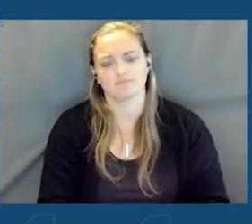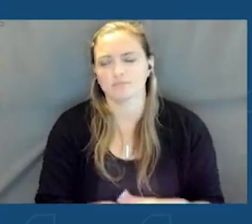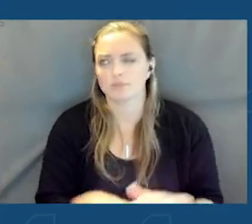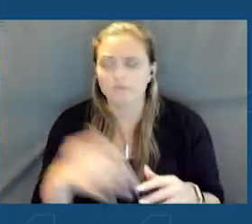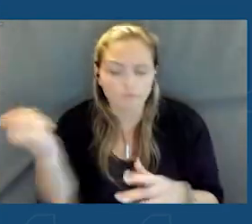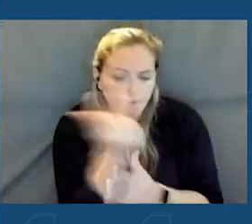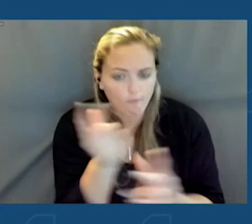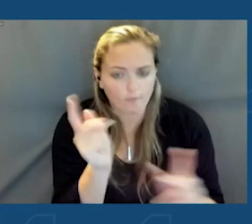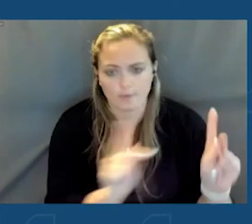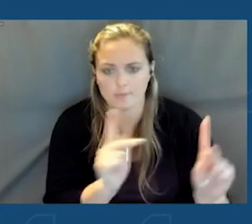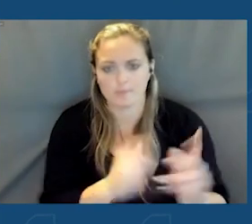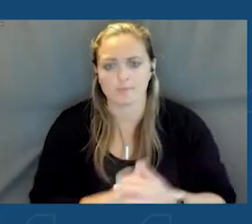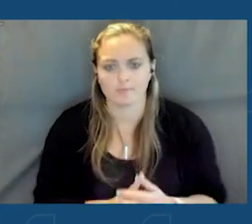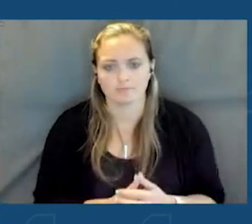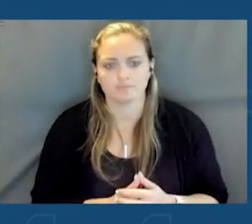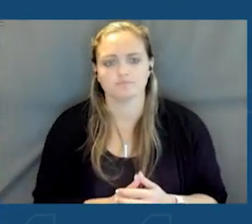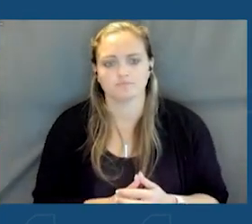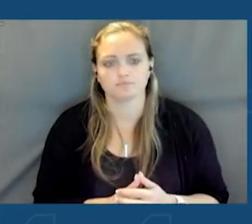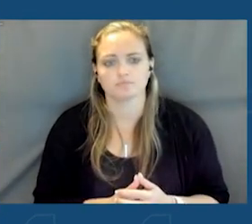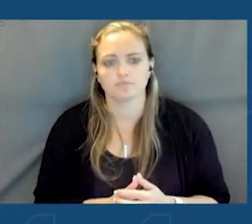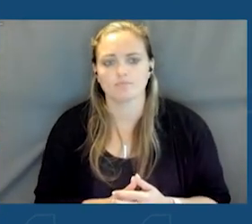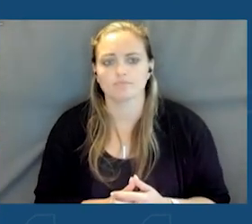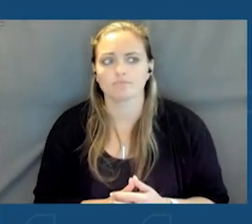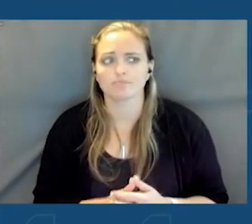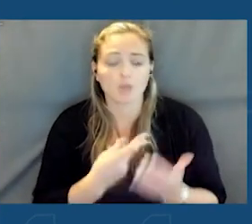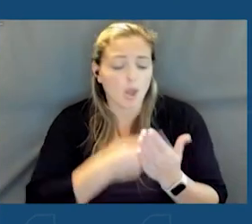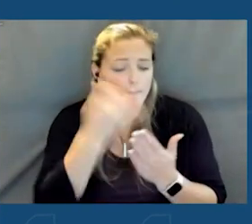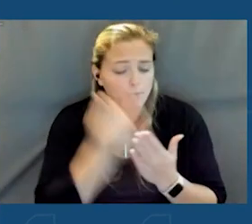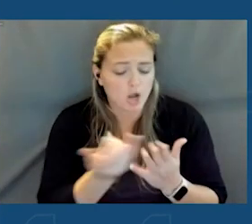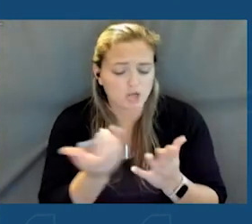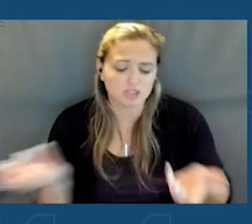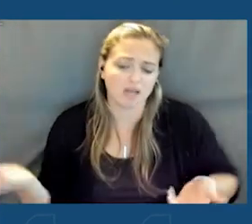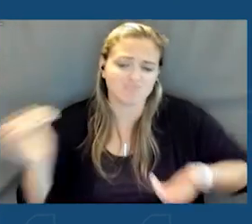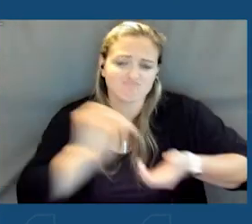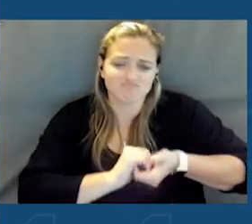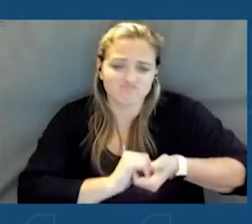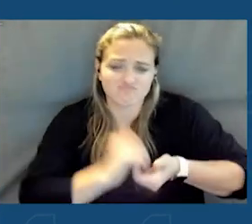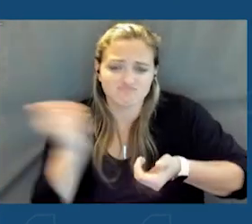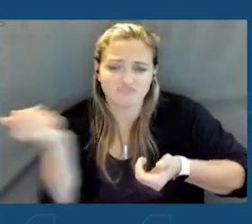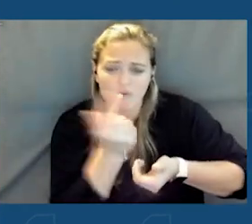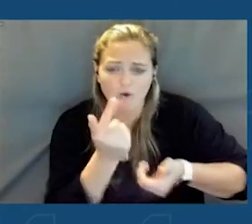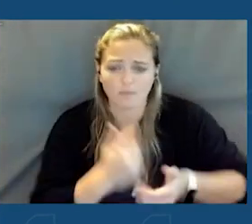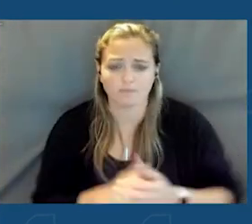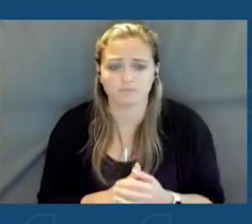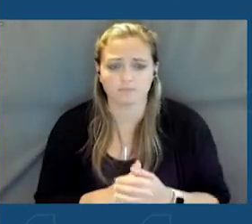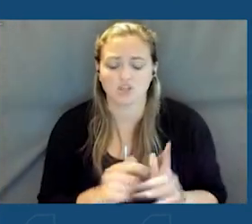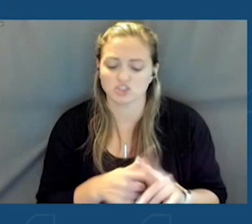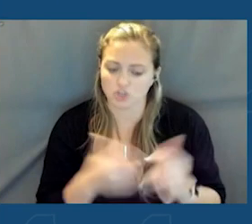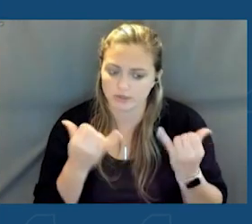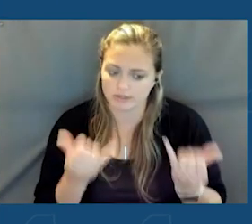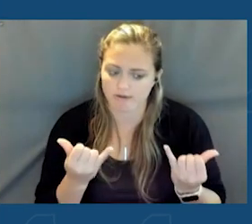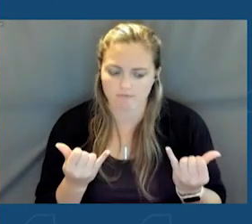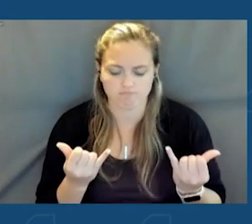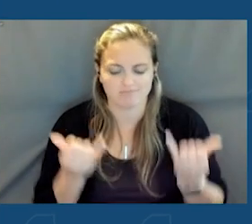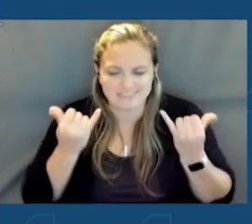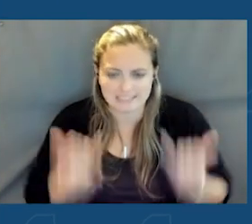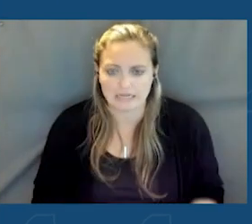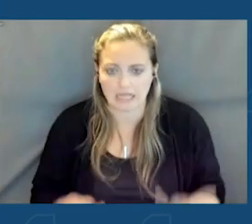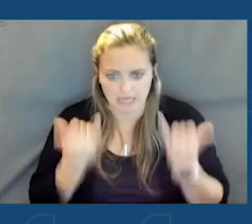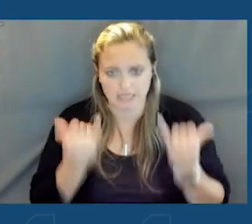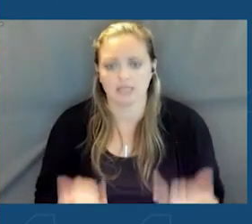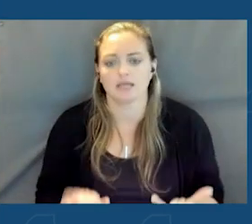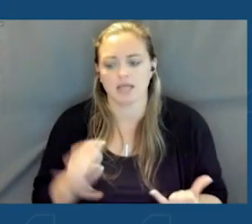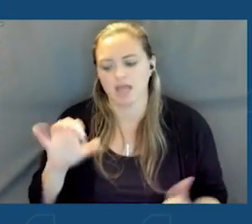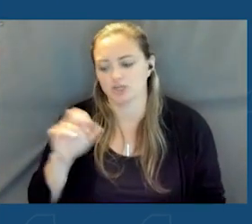Everyone. A project that unifies us all starts right here today at